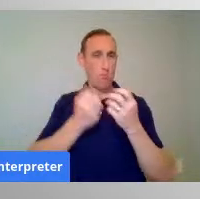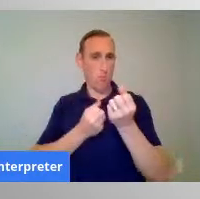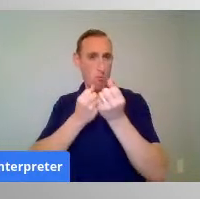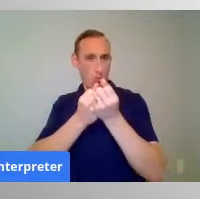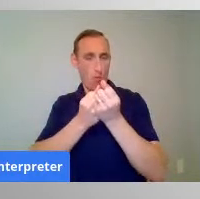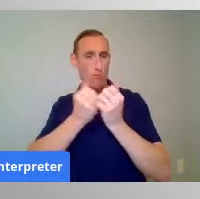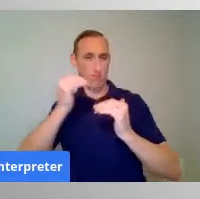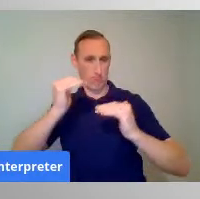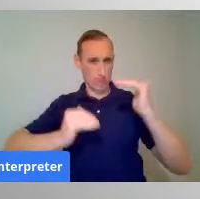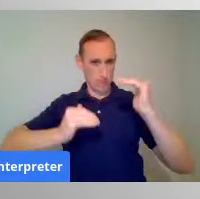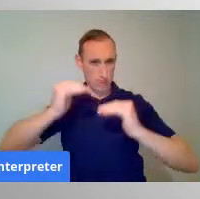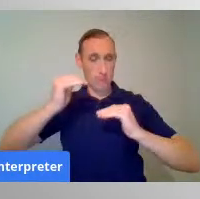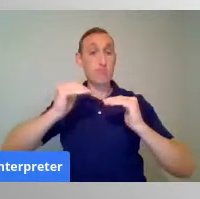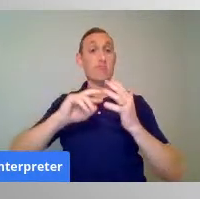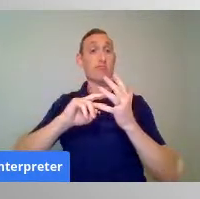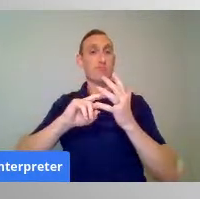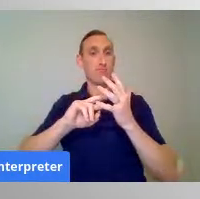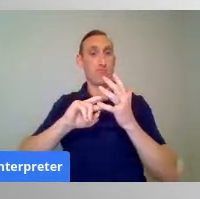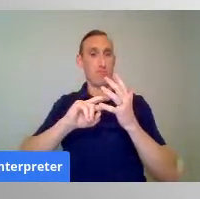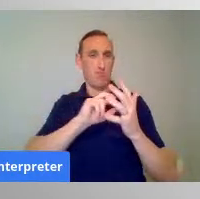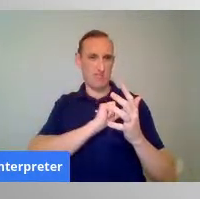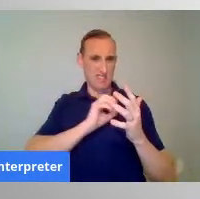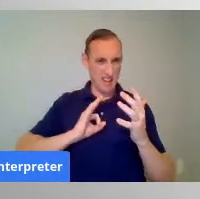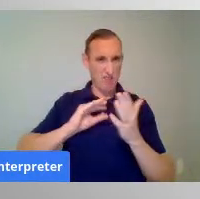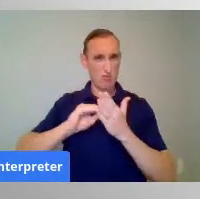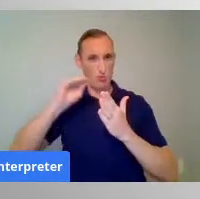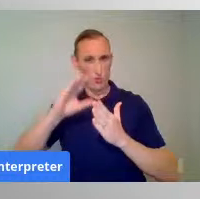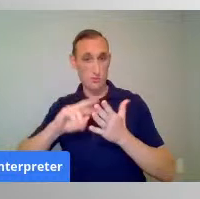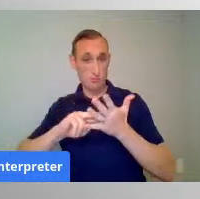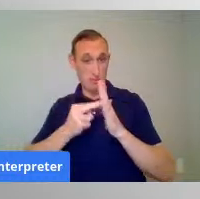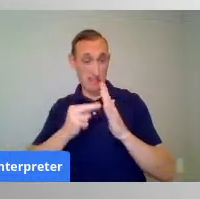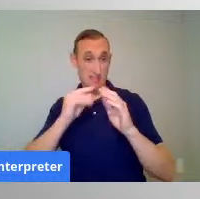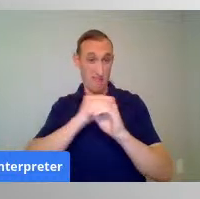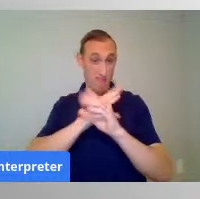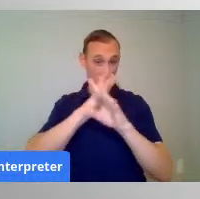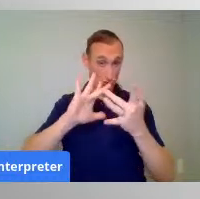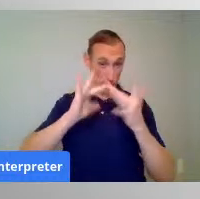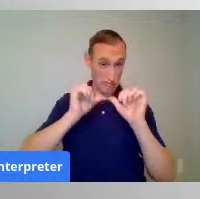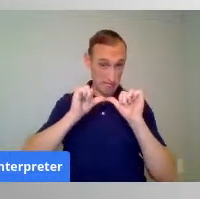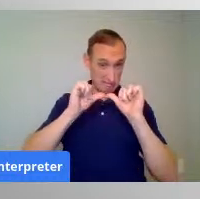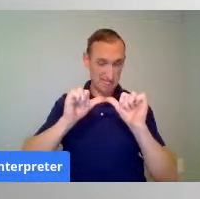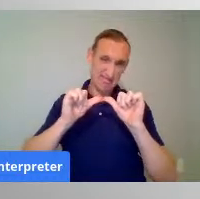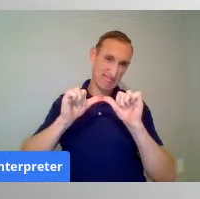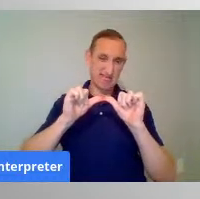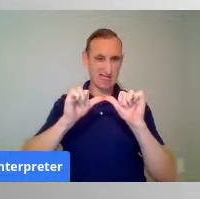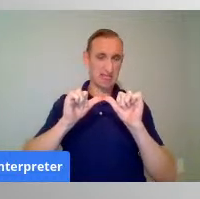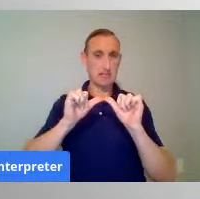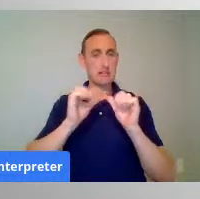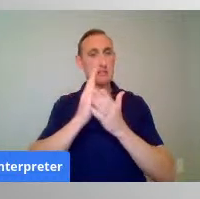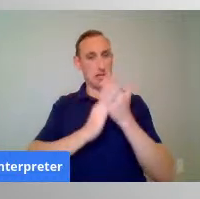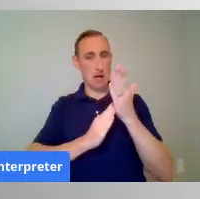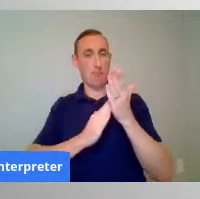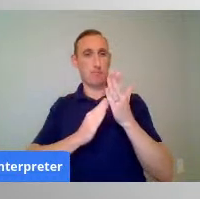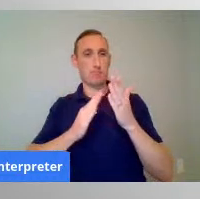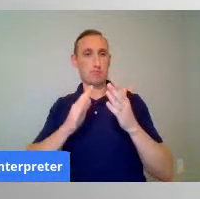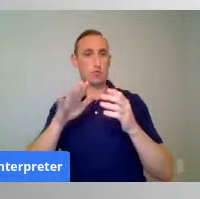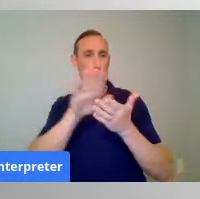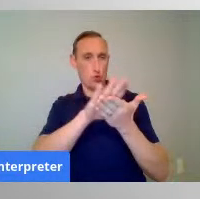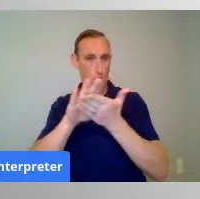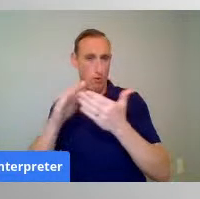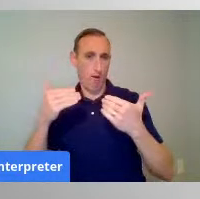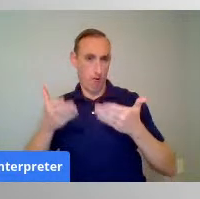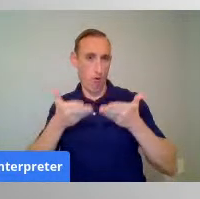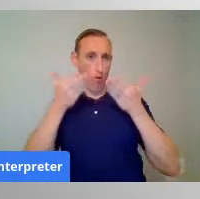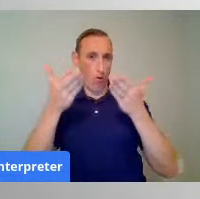to continue at the moment with the virtual part, even though there are some sites that are doing it virtually this year.